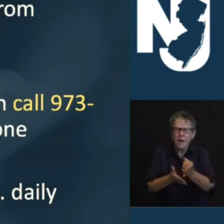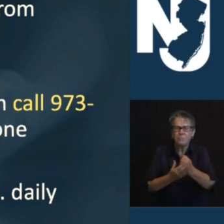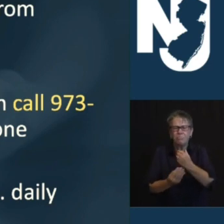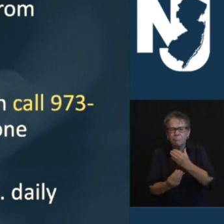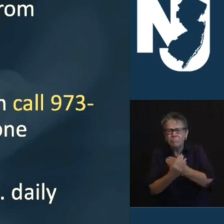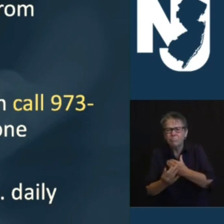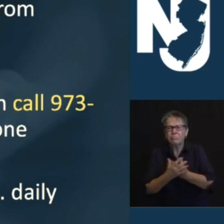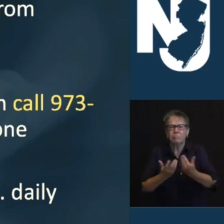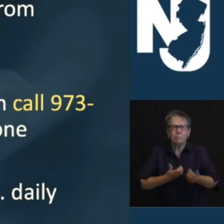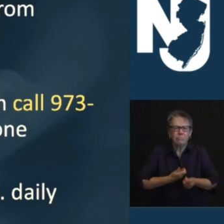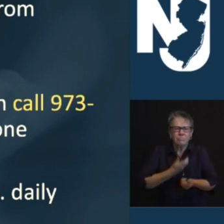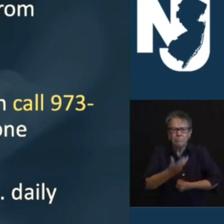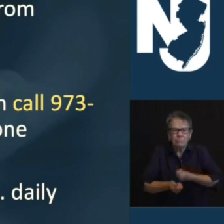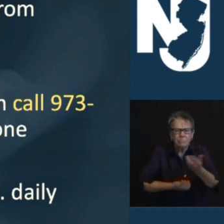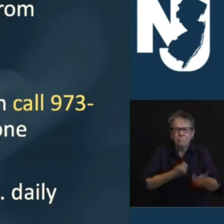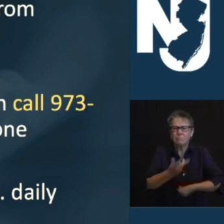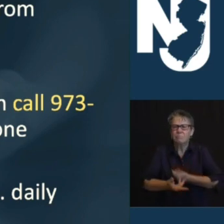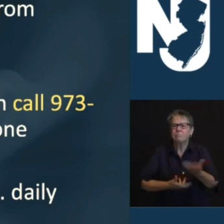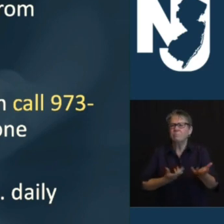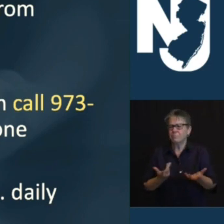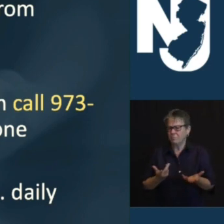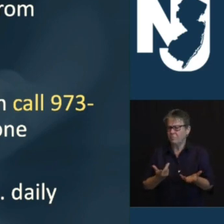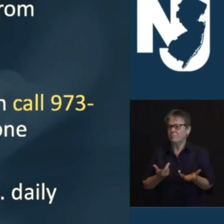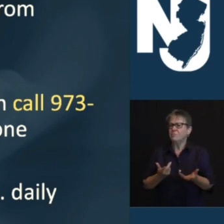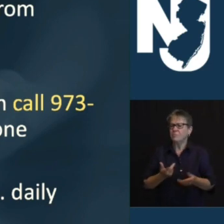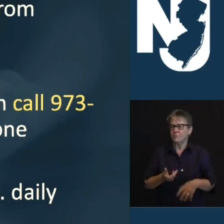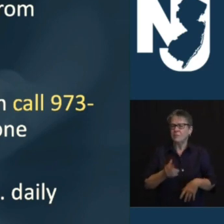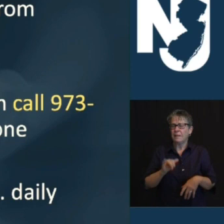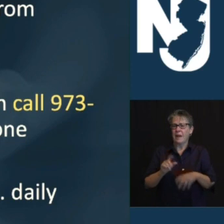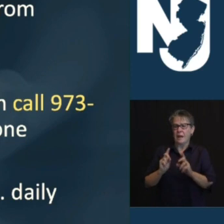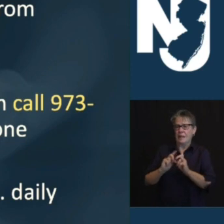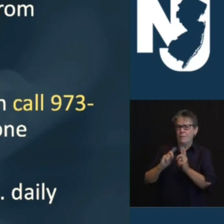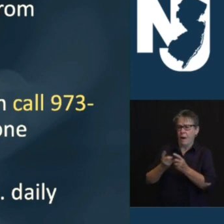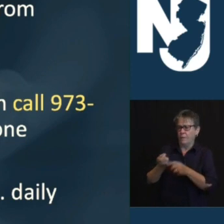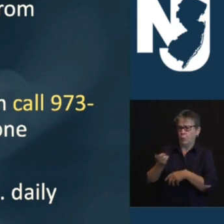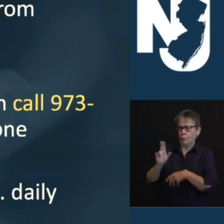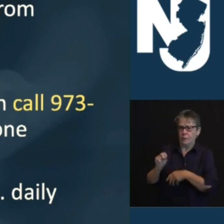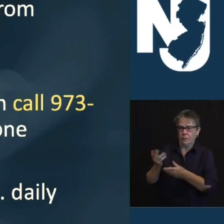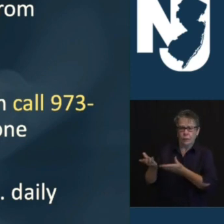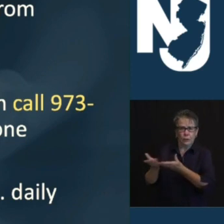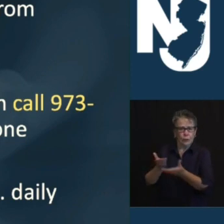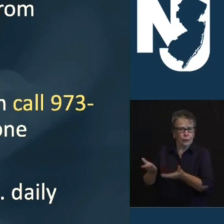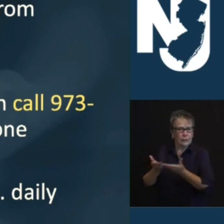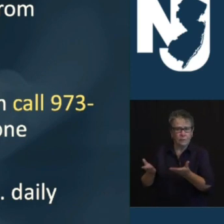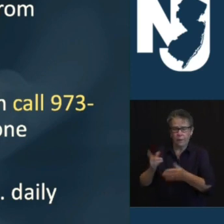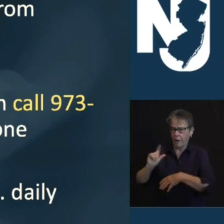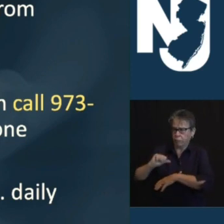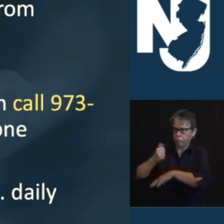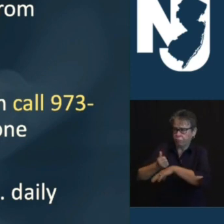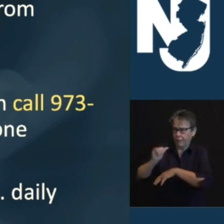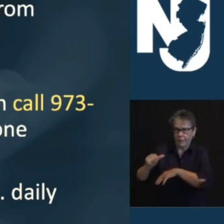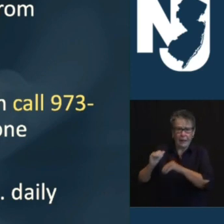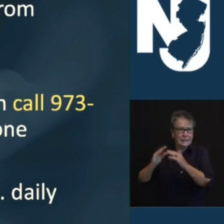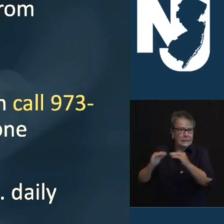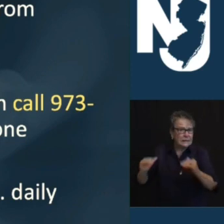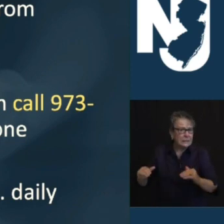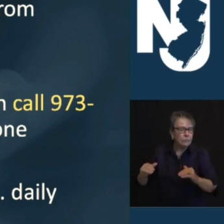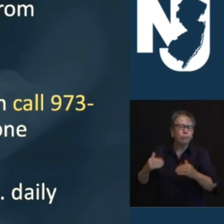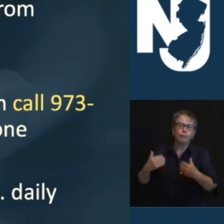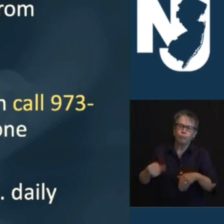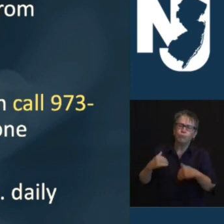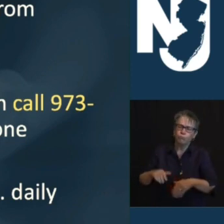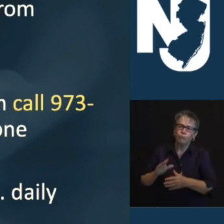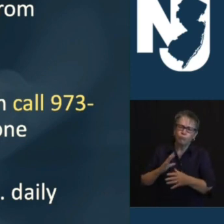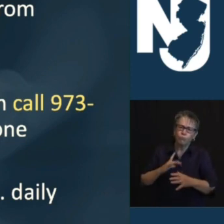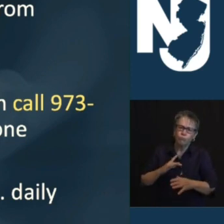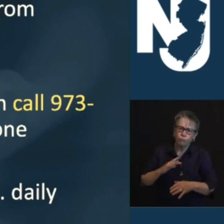safe space to talk about your worries and your anxieties, and I extend specifically my thanks